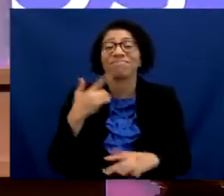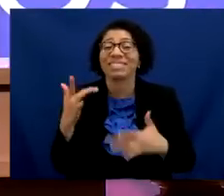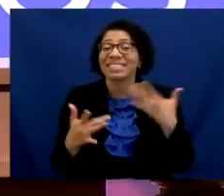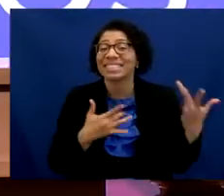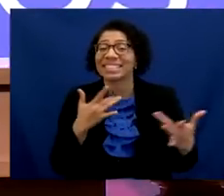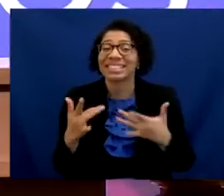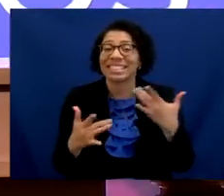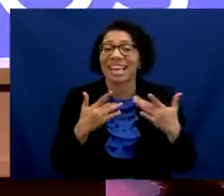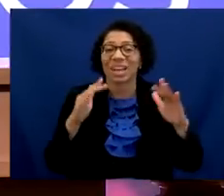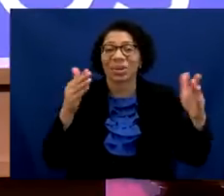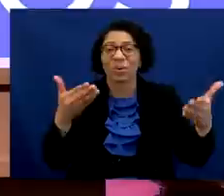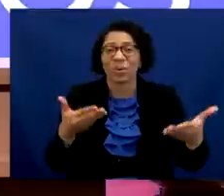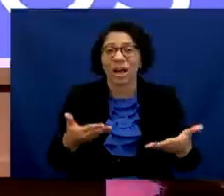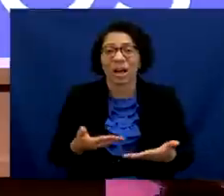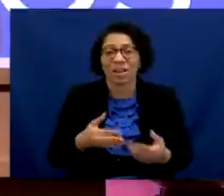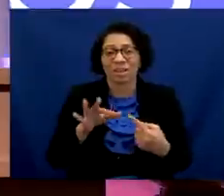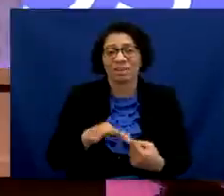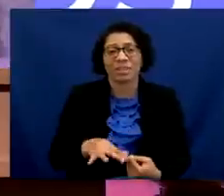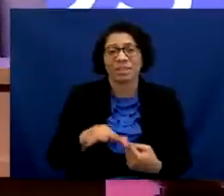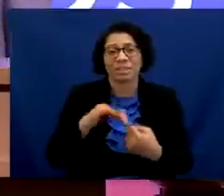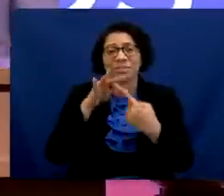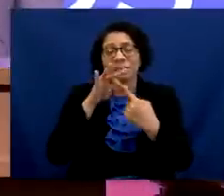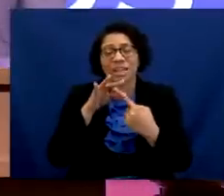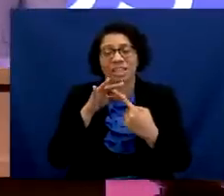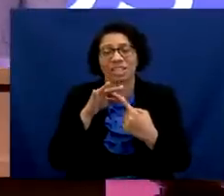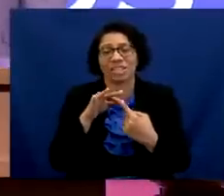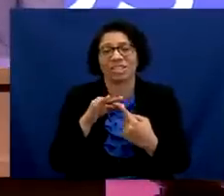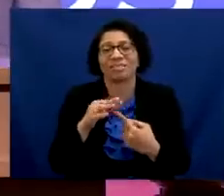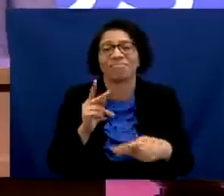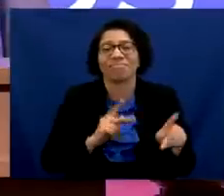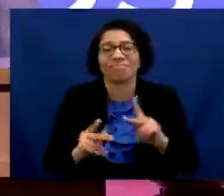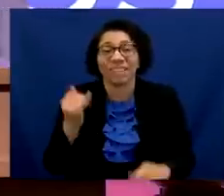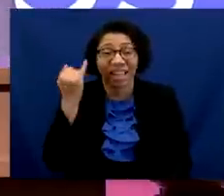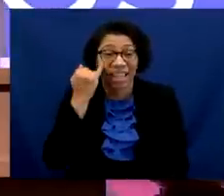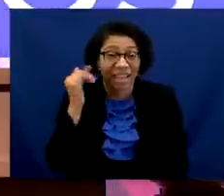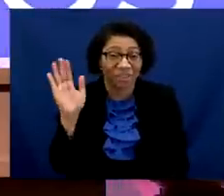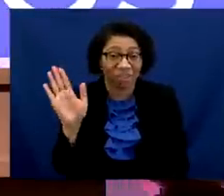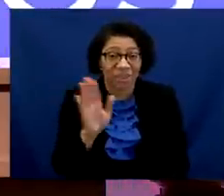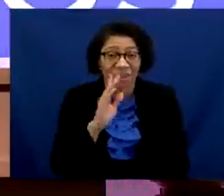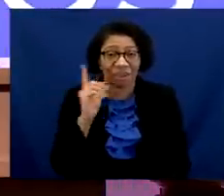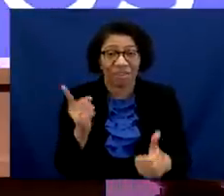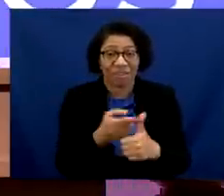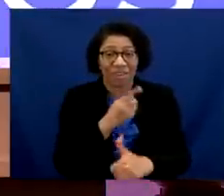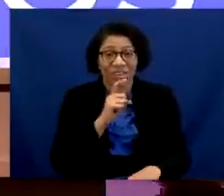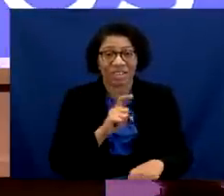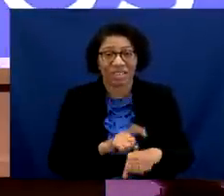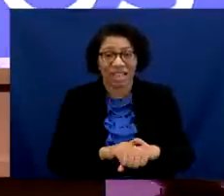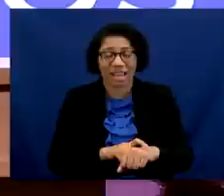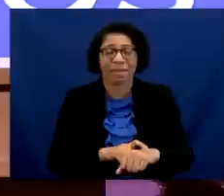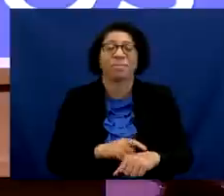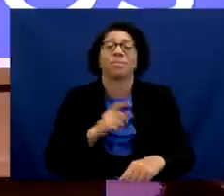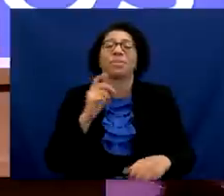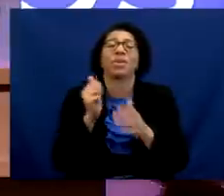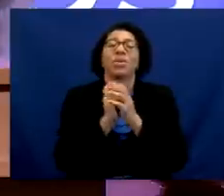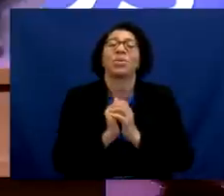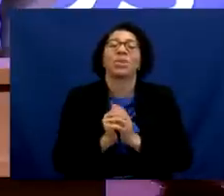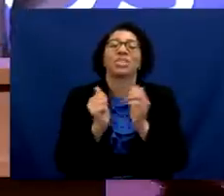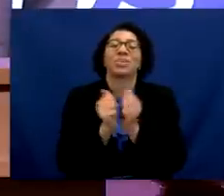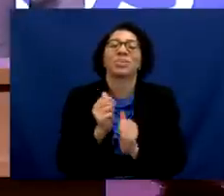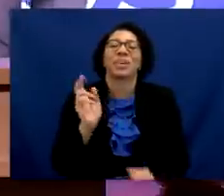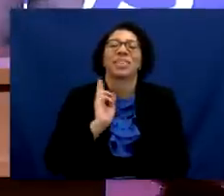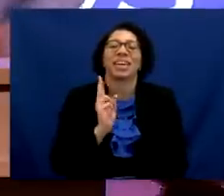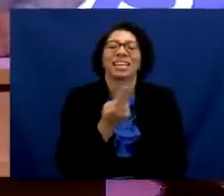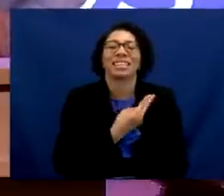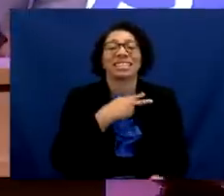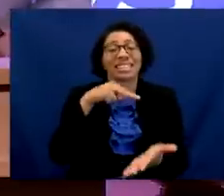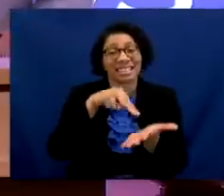welcome special guests who may be present with us. I'm going to ask that if this is your very first time worshiping with us here at Wheeler Avenue, would you stand